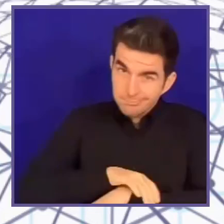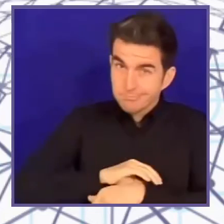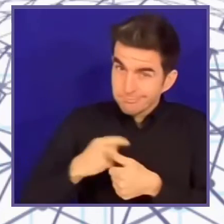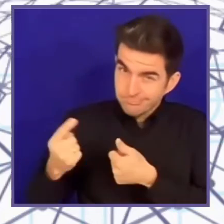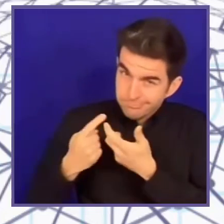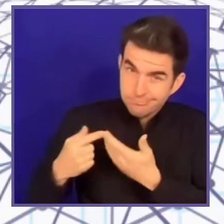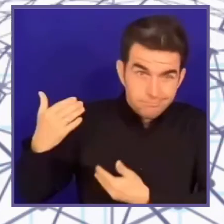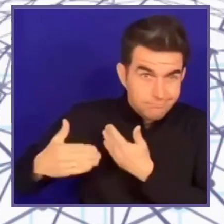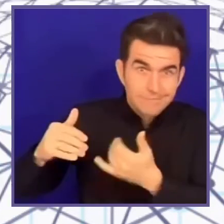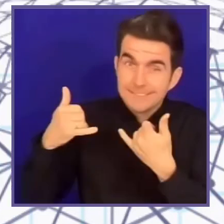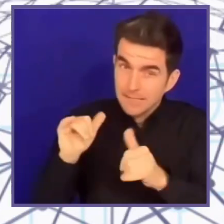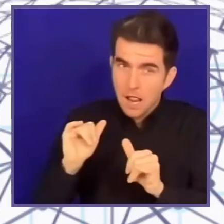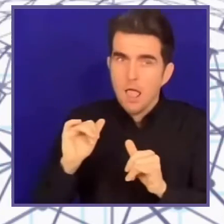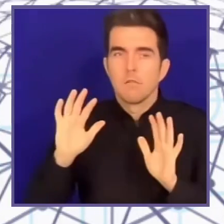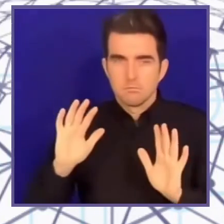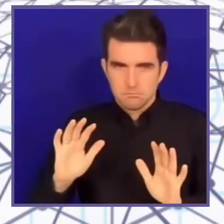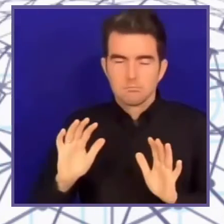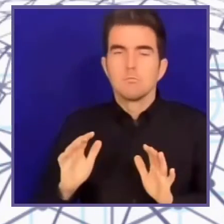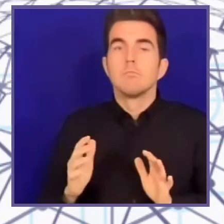in this work.